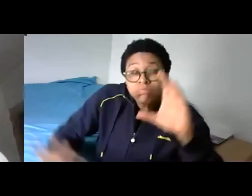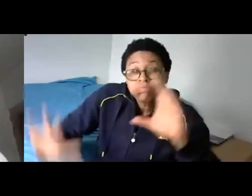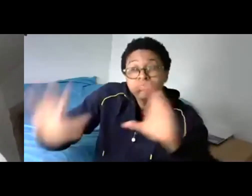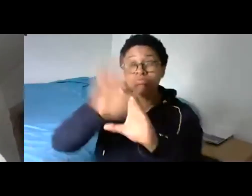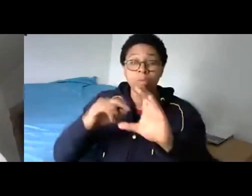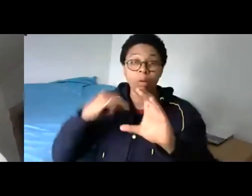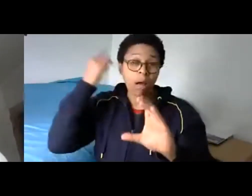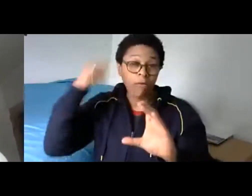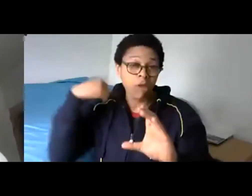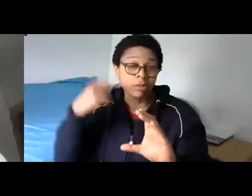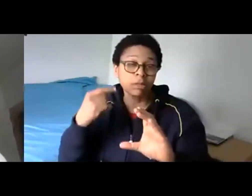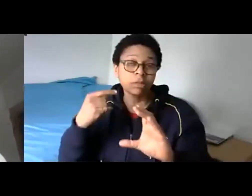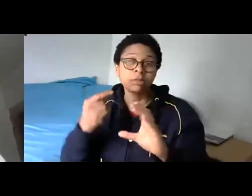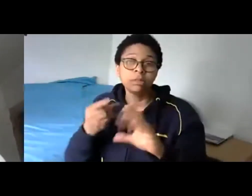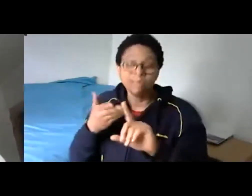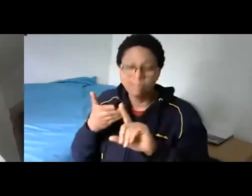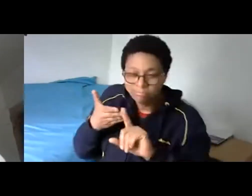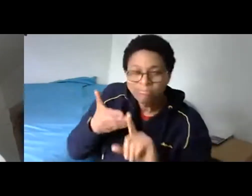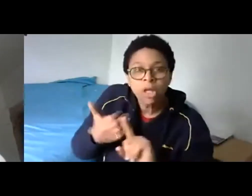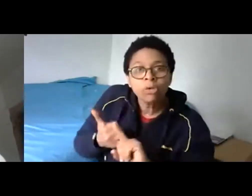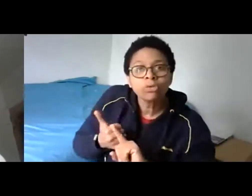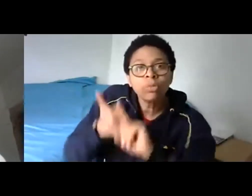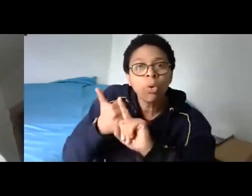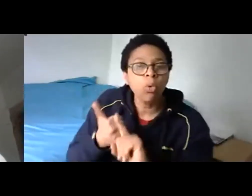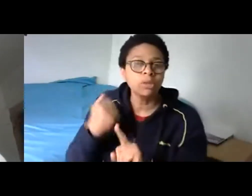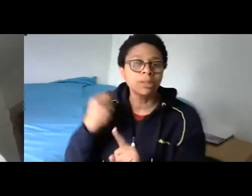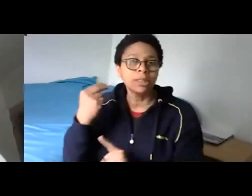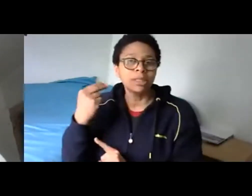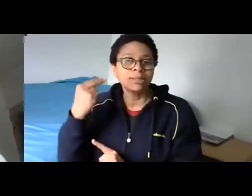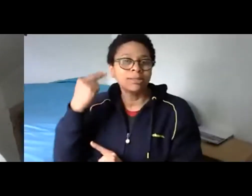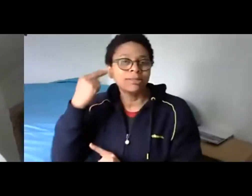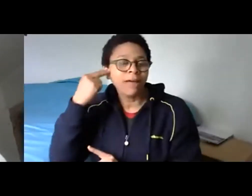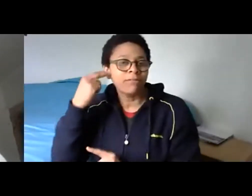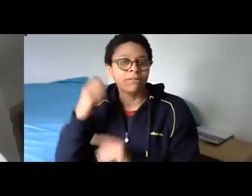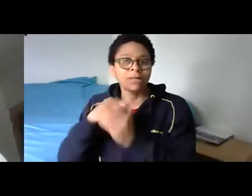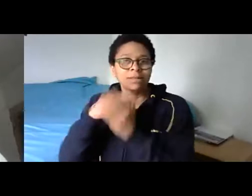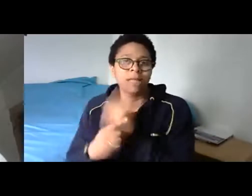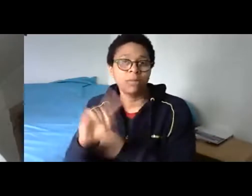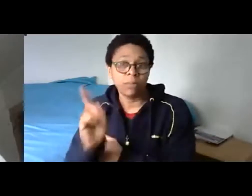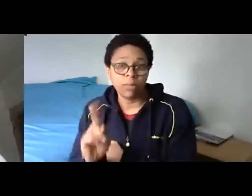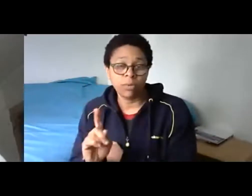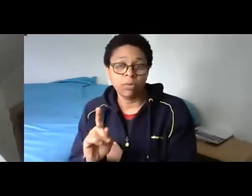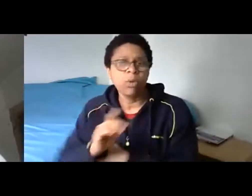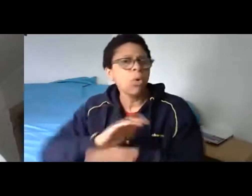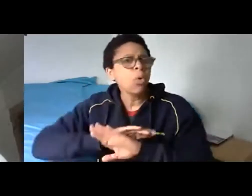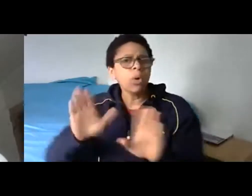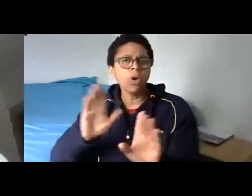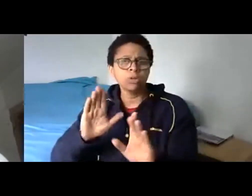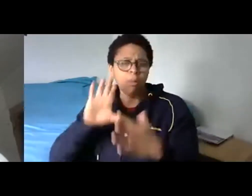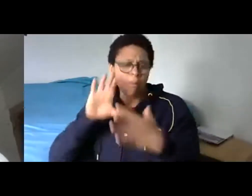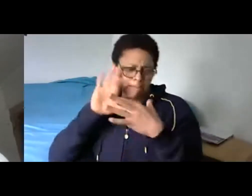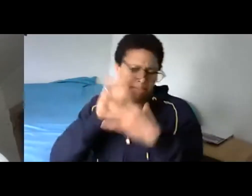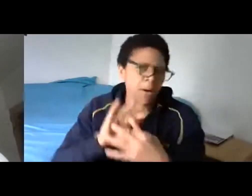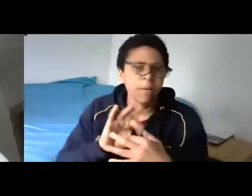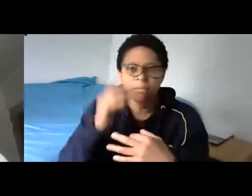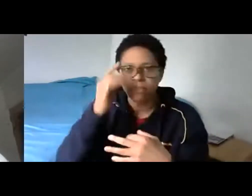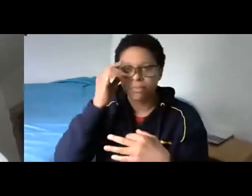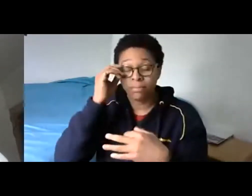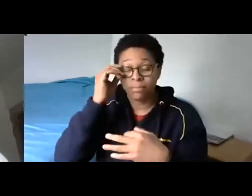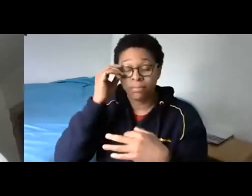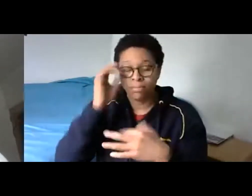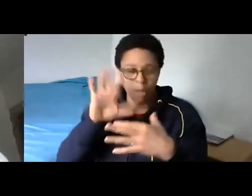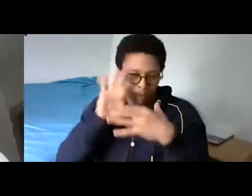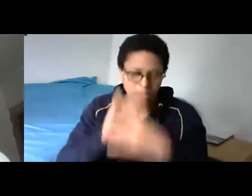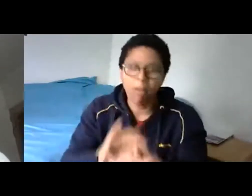organization, and we don't work directly with disabled people, but we support other